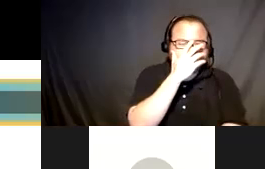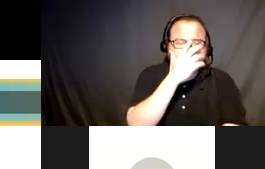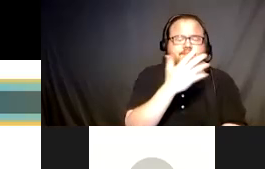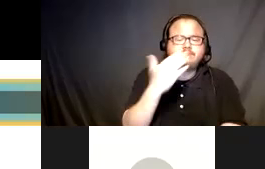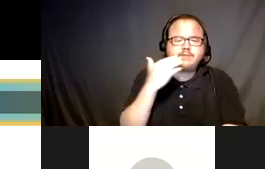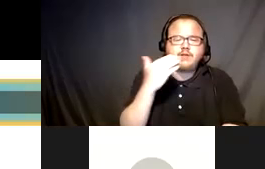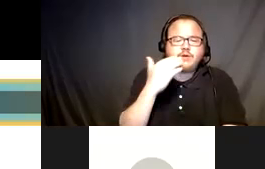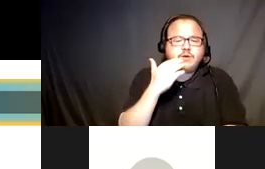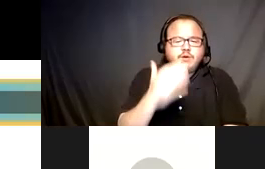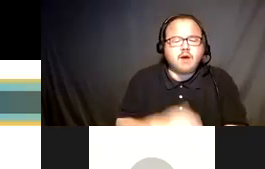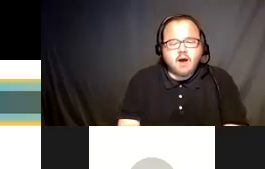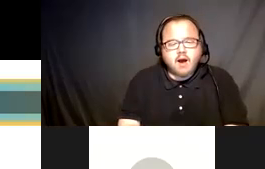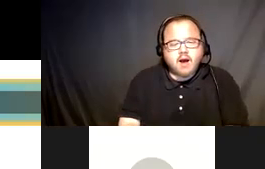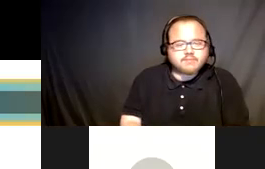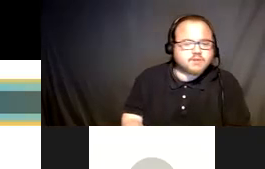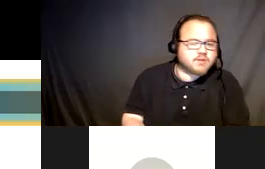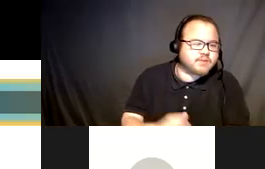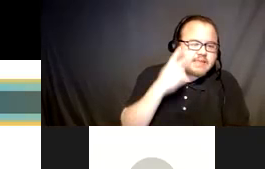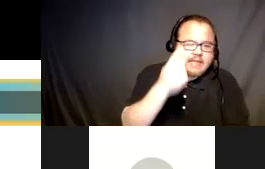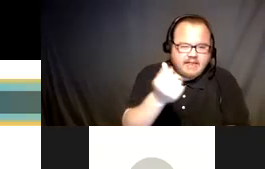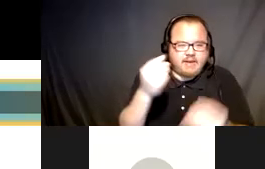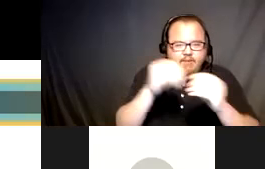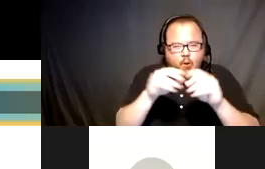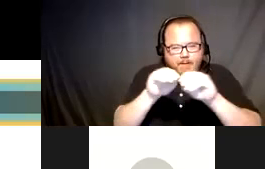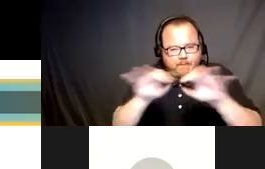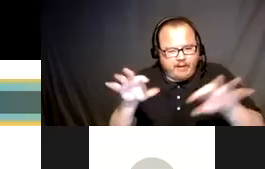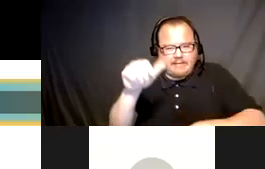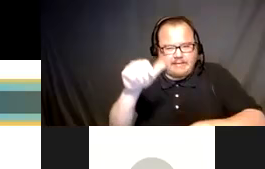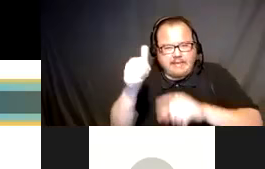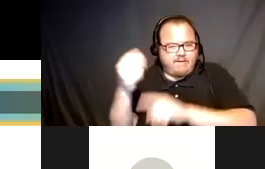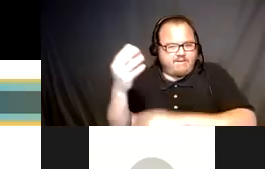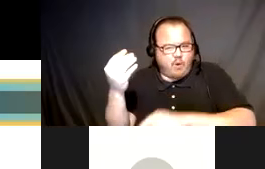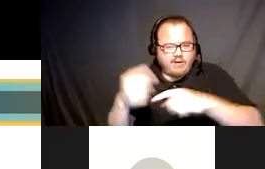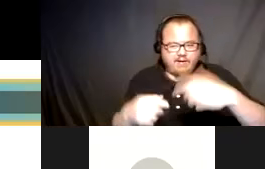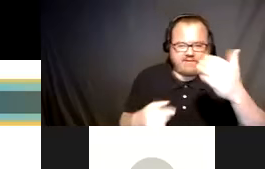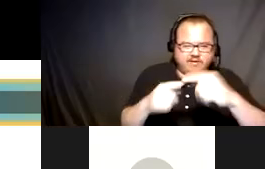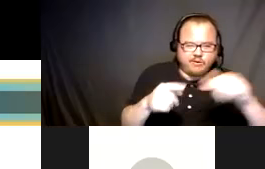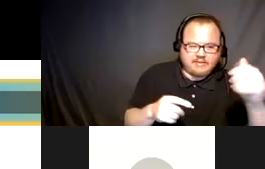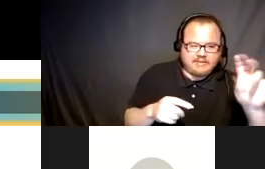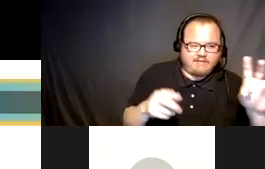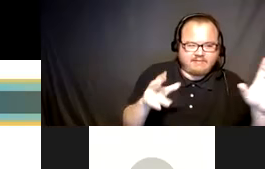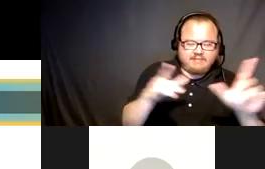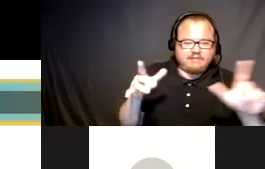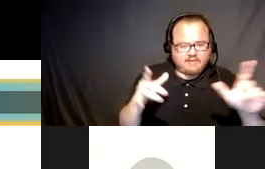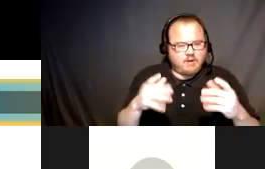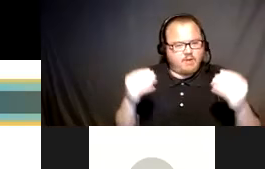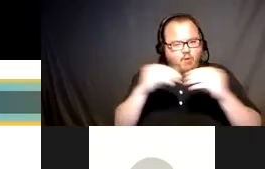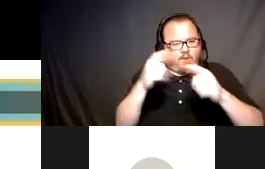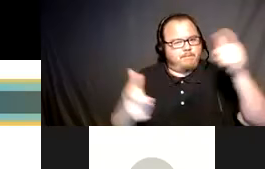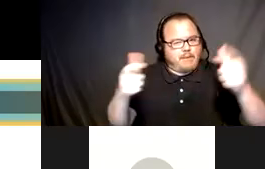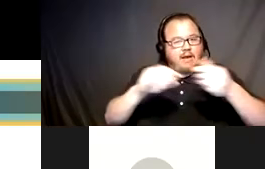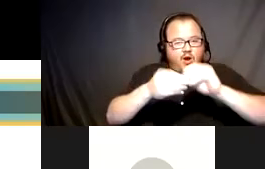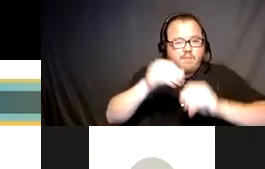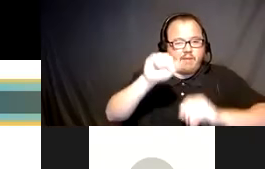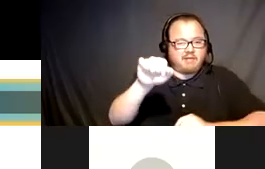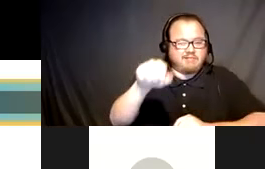Thank you. So we see it a little more spread out in the 10 to 14 and 15 to 17 making up the larger proportion, but you